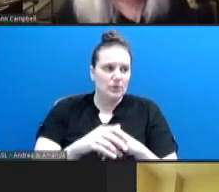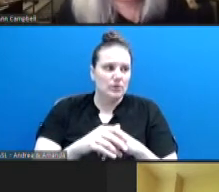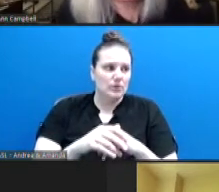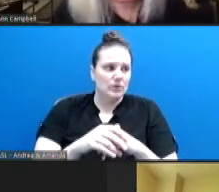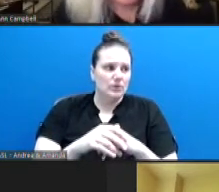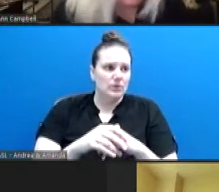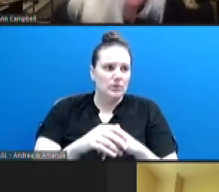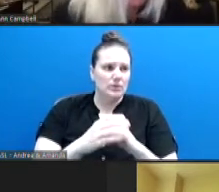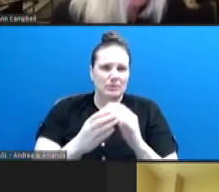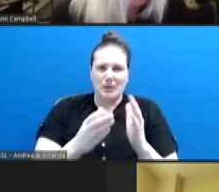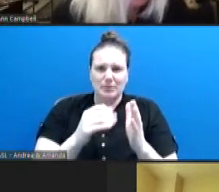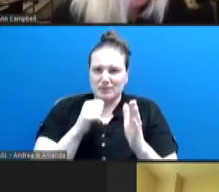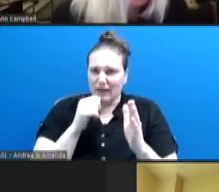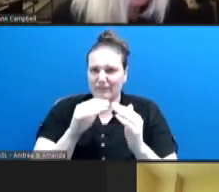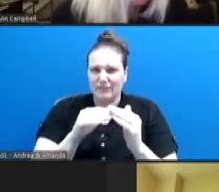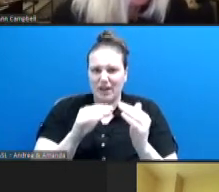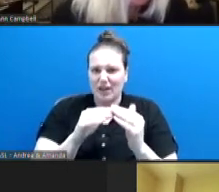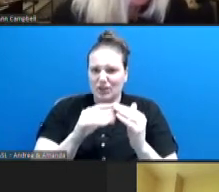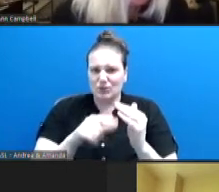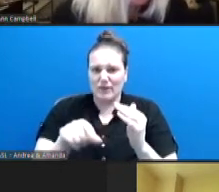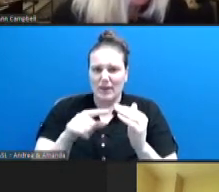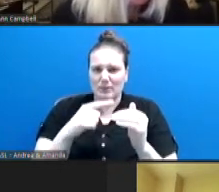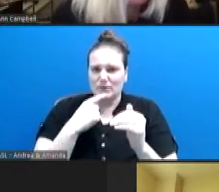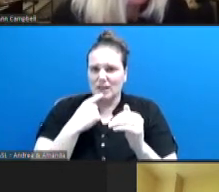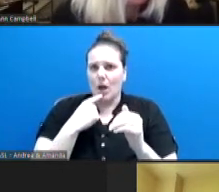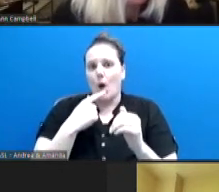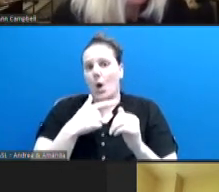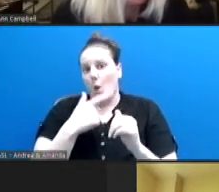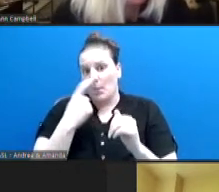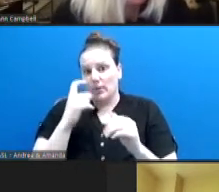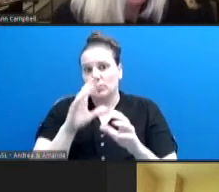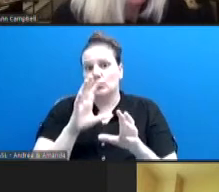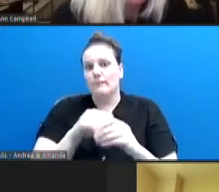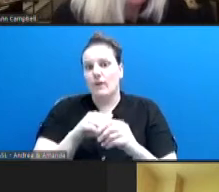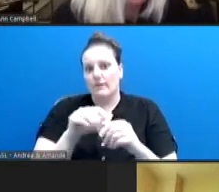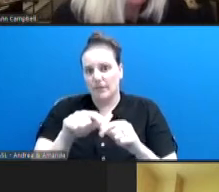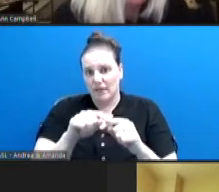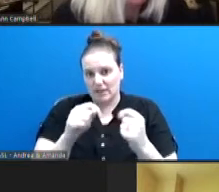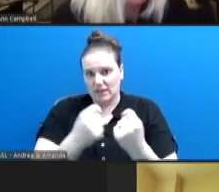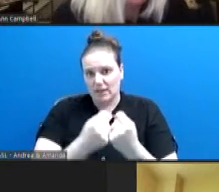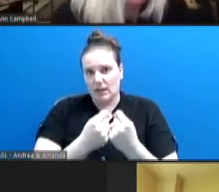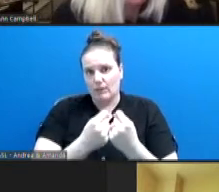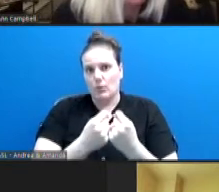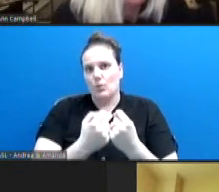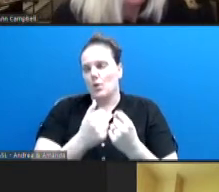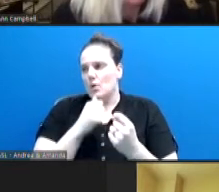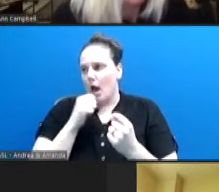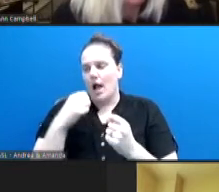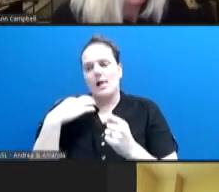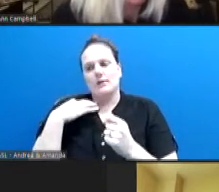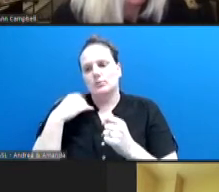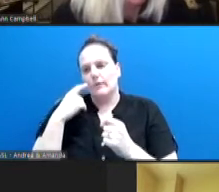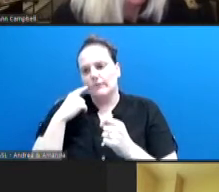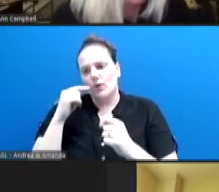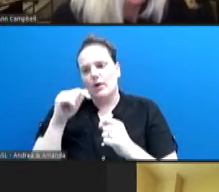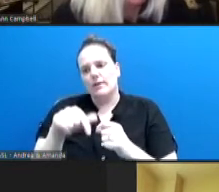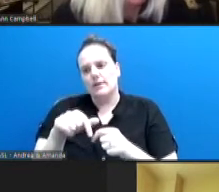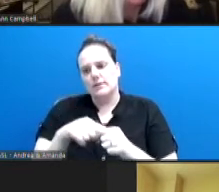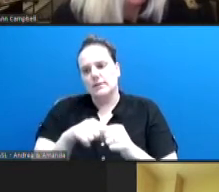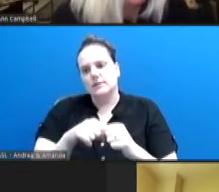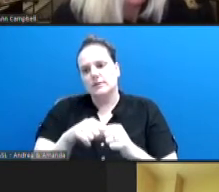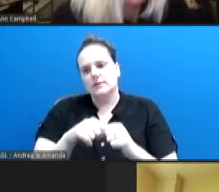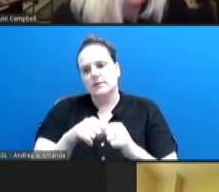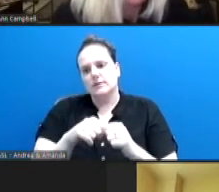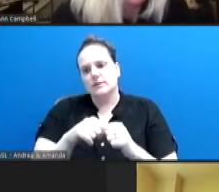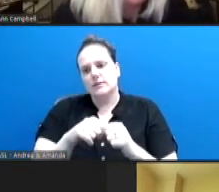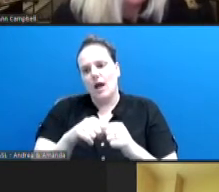It's probably not fair to them to say, just because you were part of this team, you wouldn't be eligible for this,